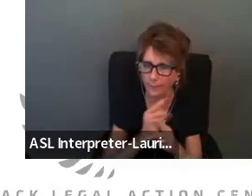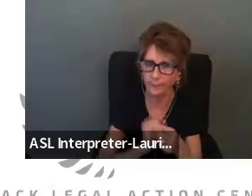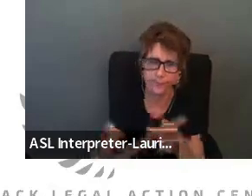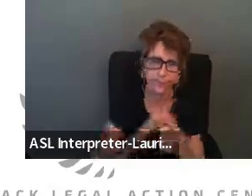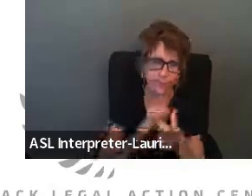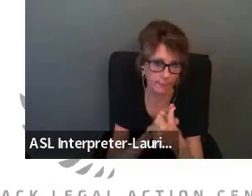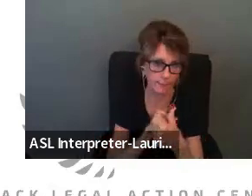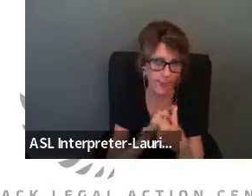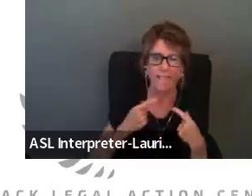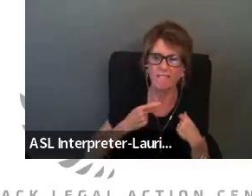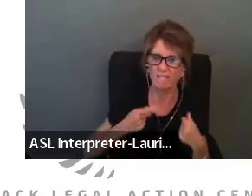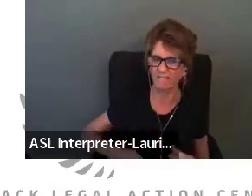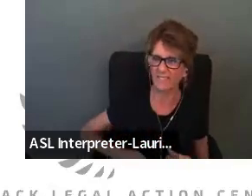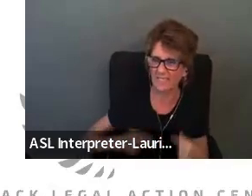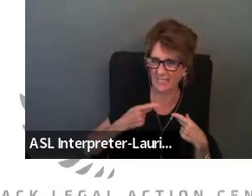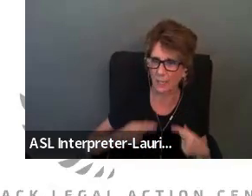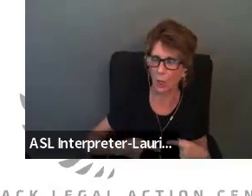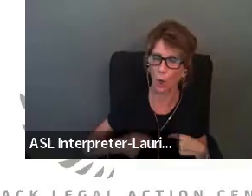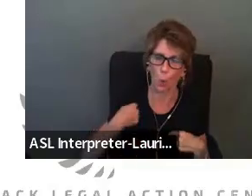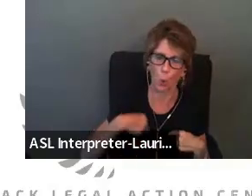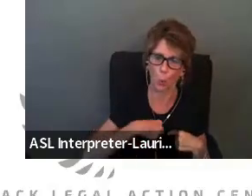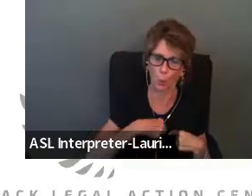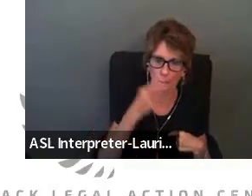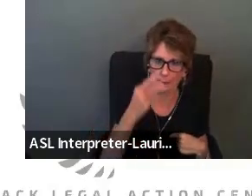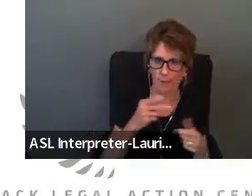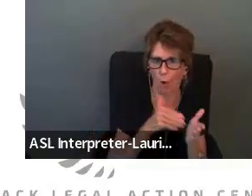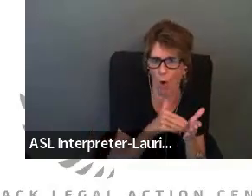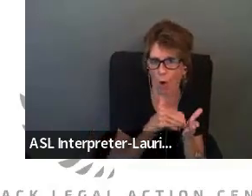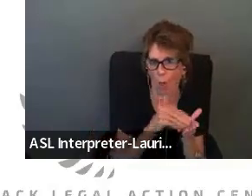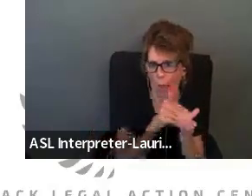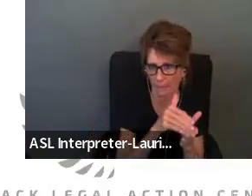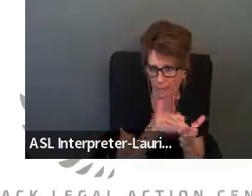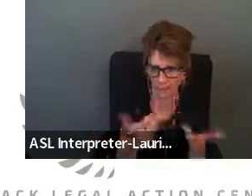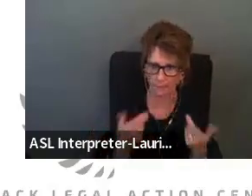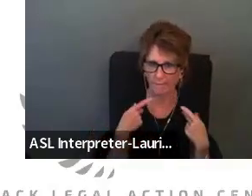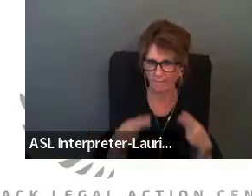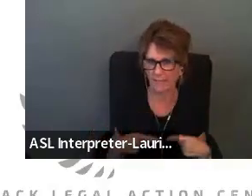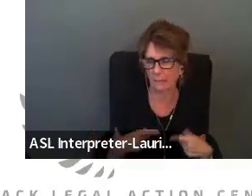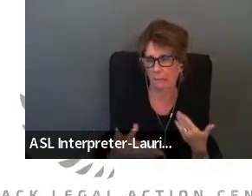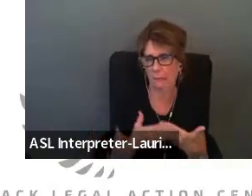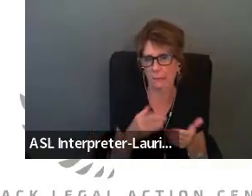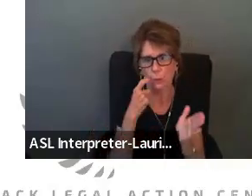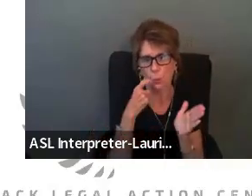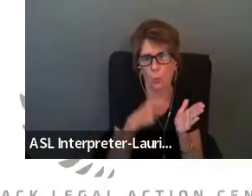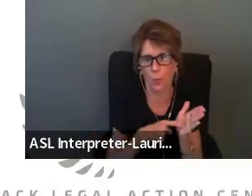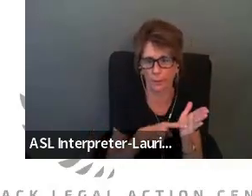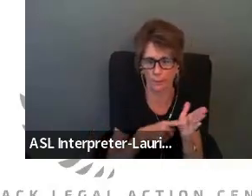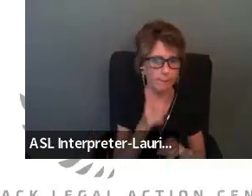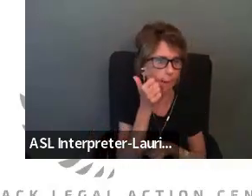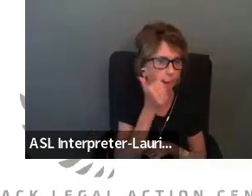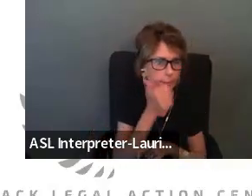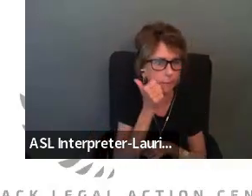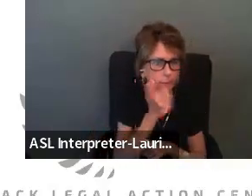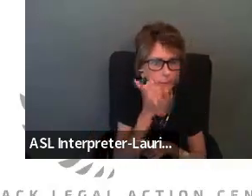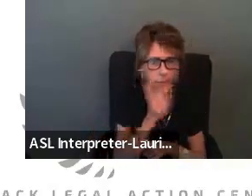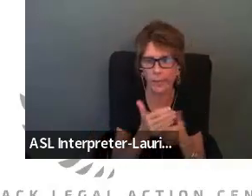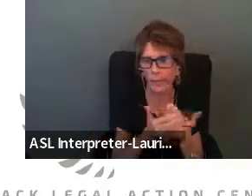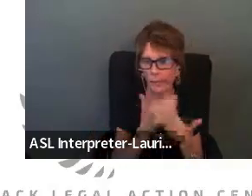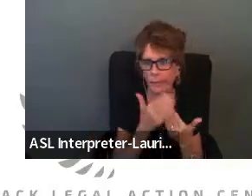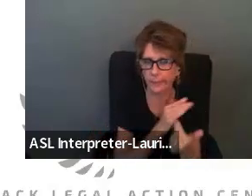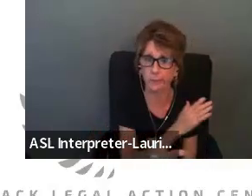are the ones that we are most used to. So we talk about those, on a day-to-day basis. But it could